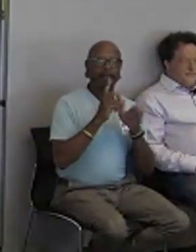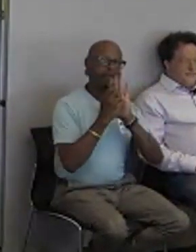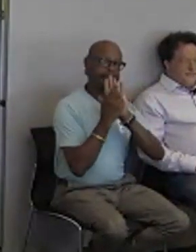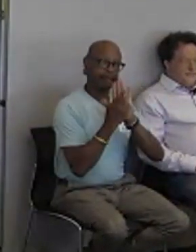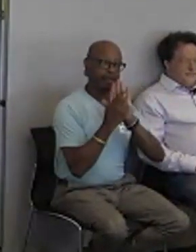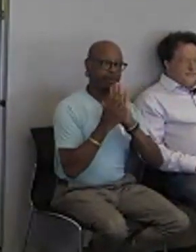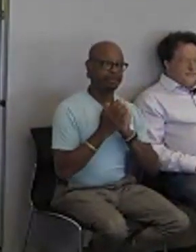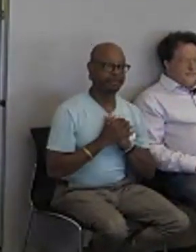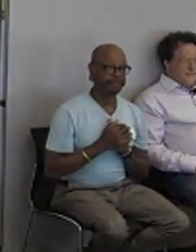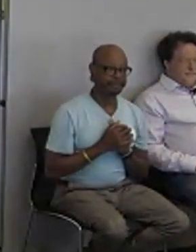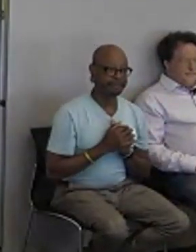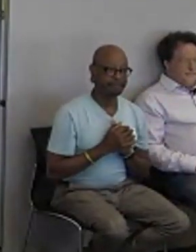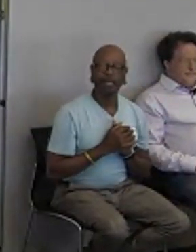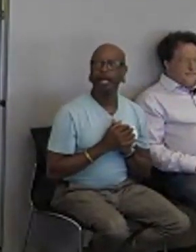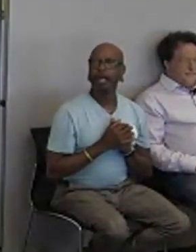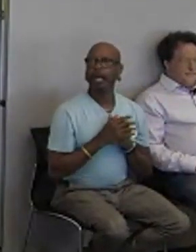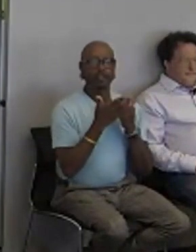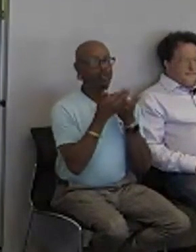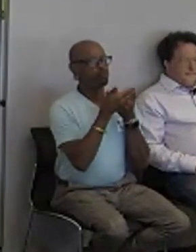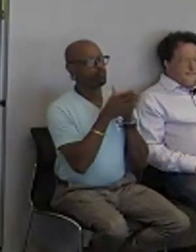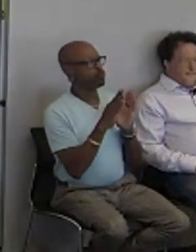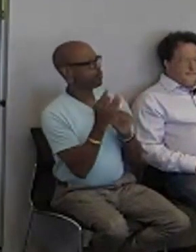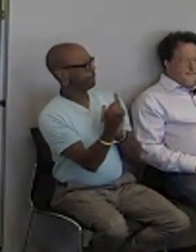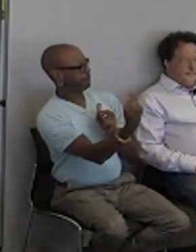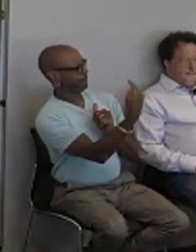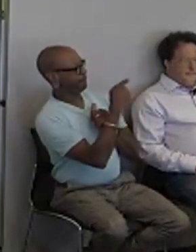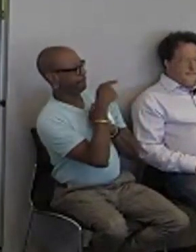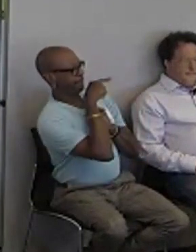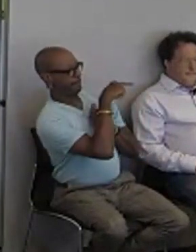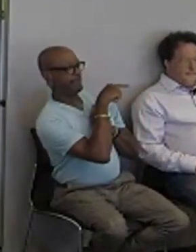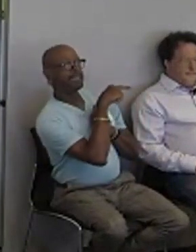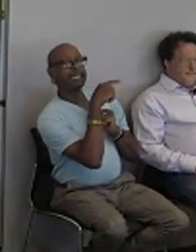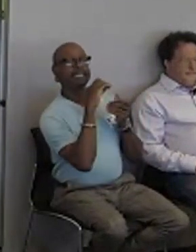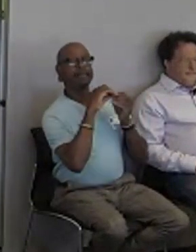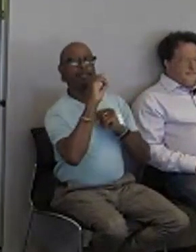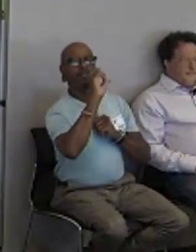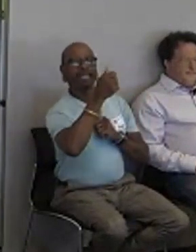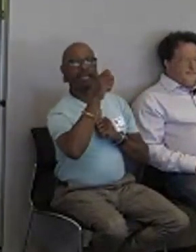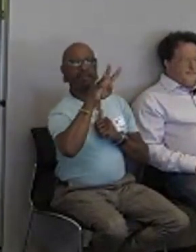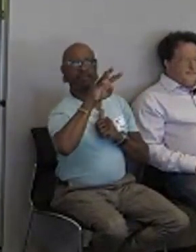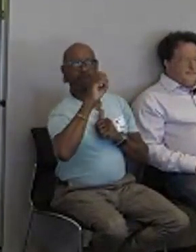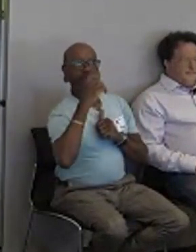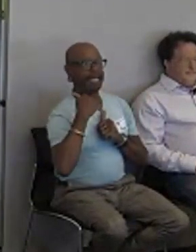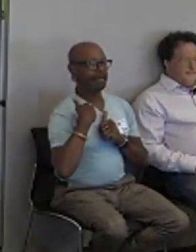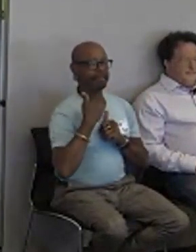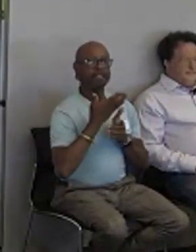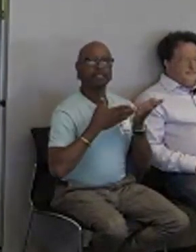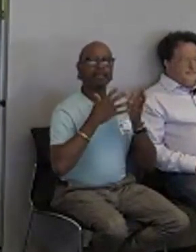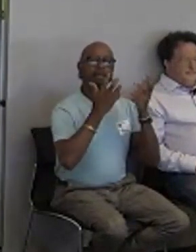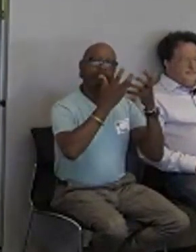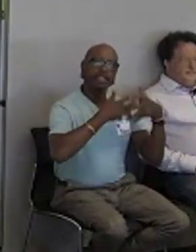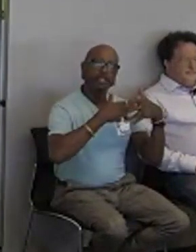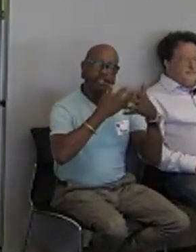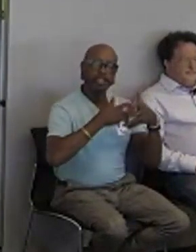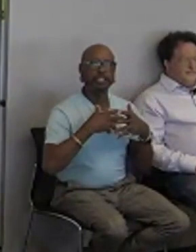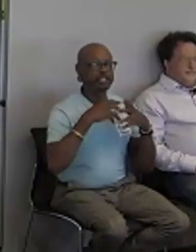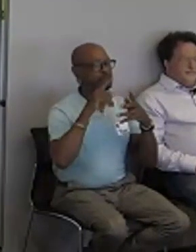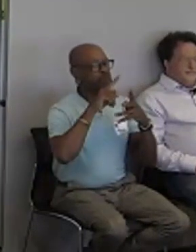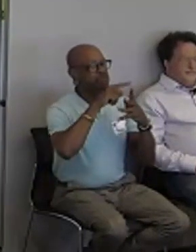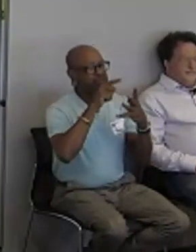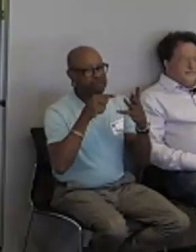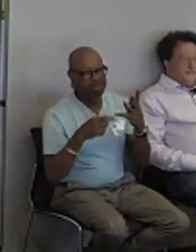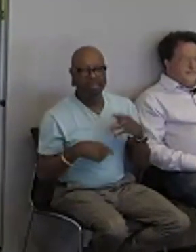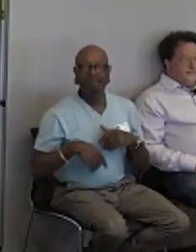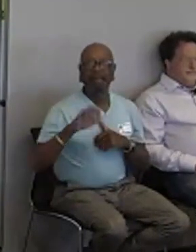demos. There's a room just outside the room we're in, 1040, which has some swell machines, some thermoform machines,